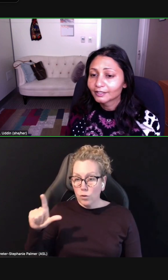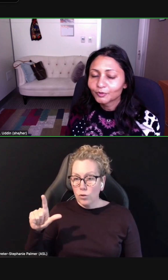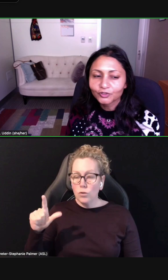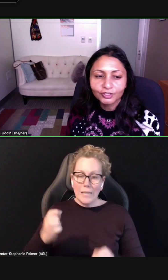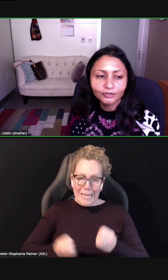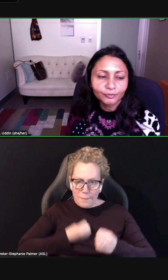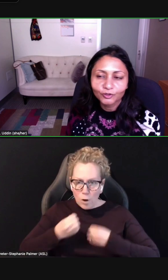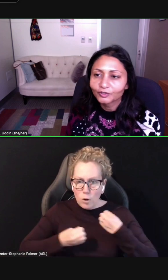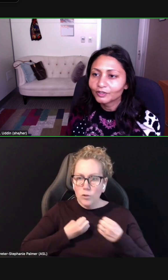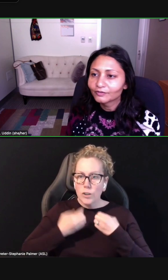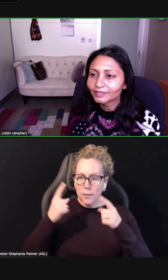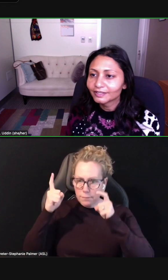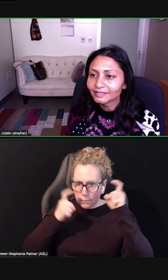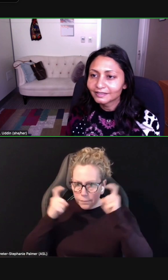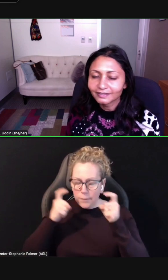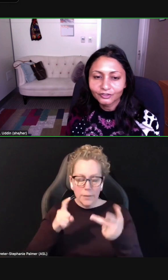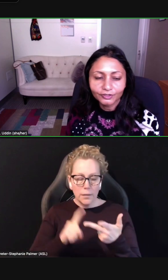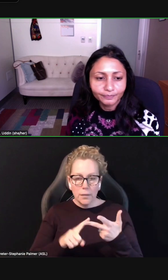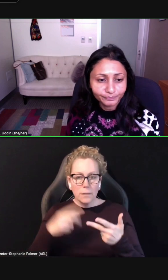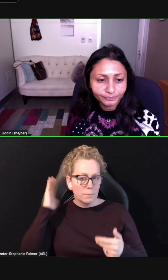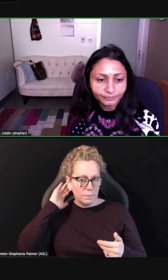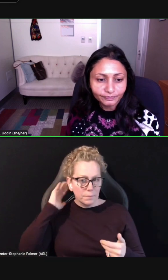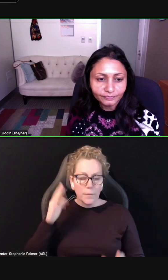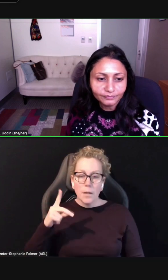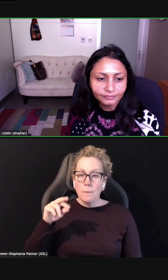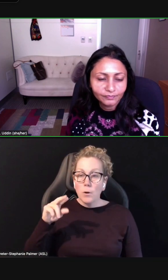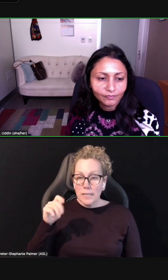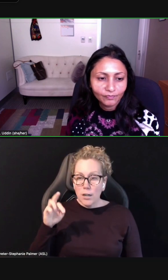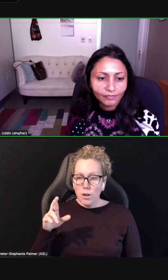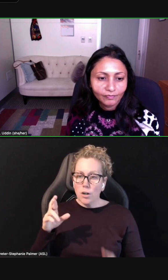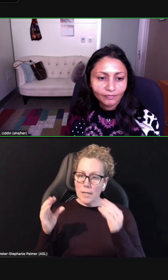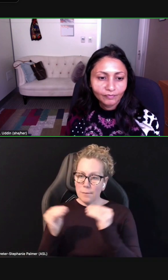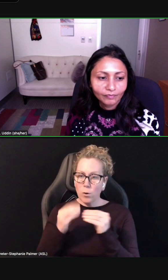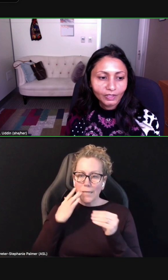affect, and the posterior more involved in sensation.